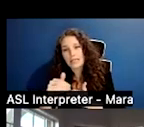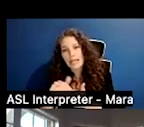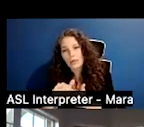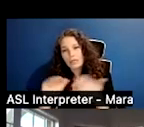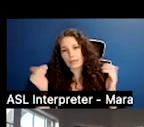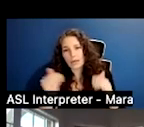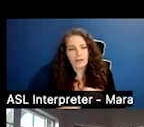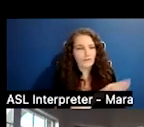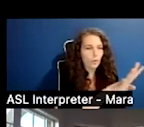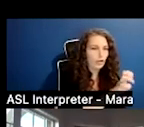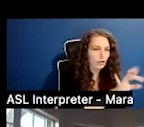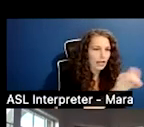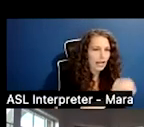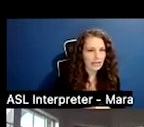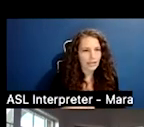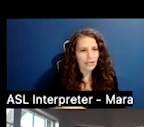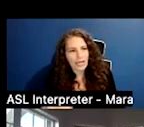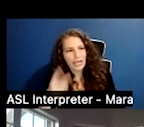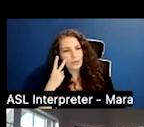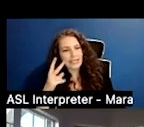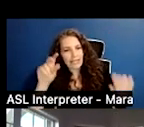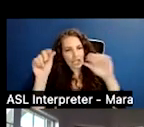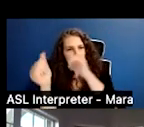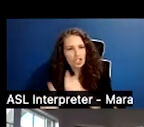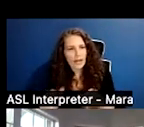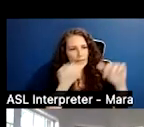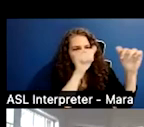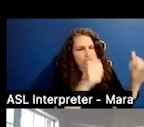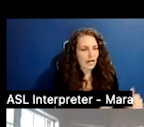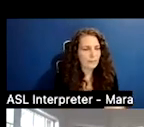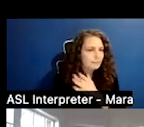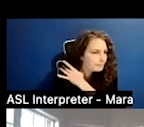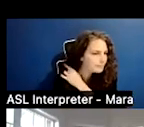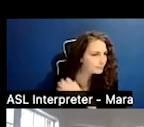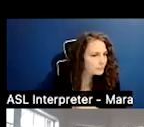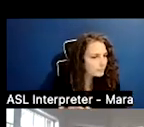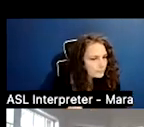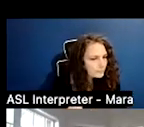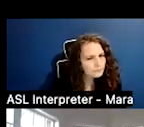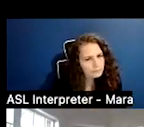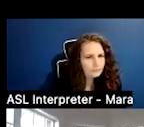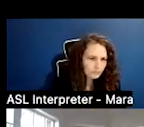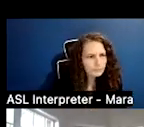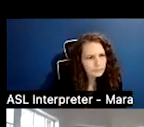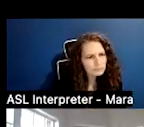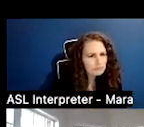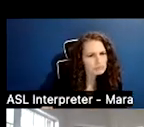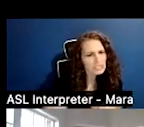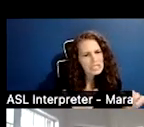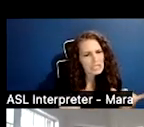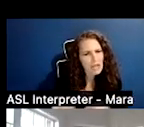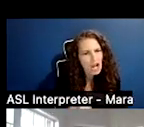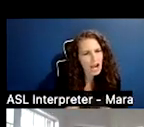please. And if we look at the shake maps, pretty close in terms of kind of geographic area, you know,